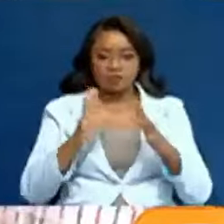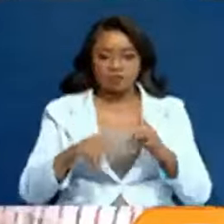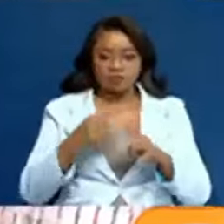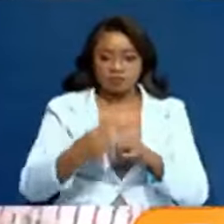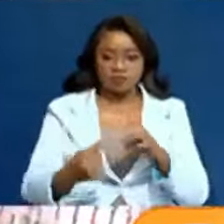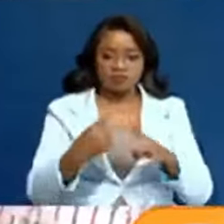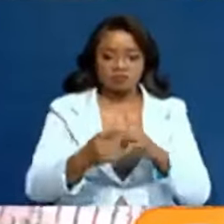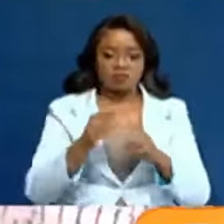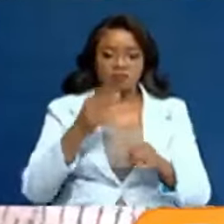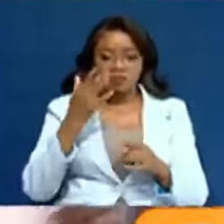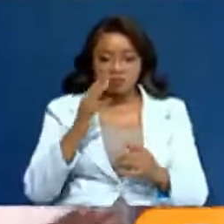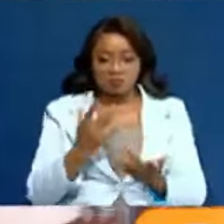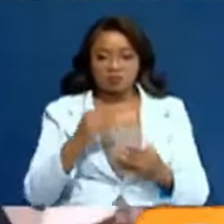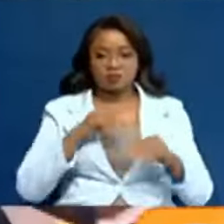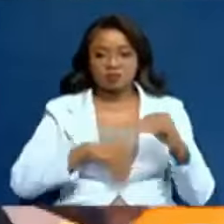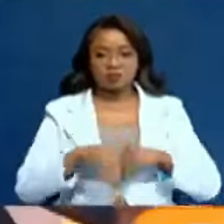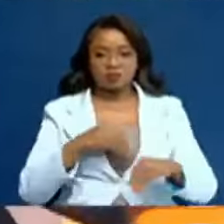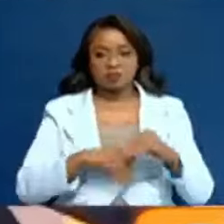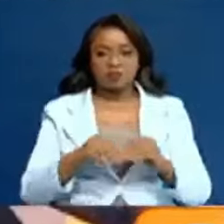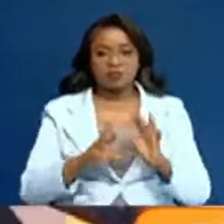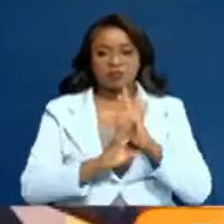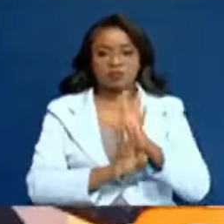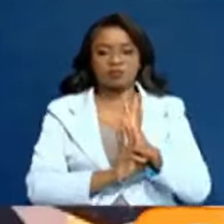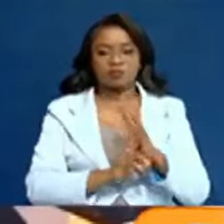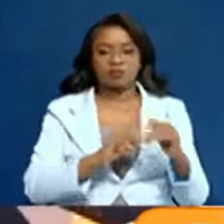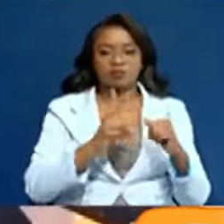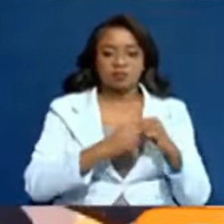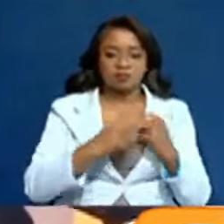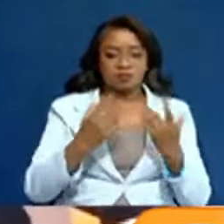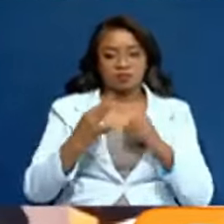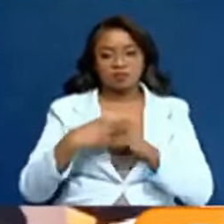representing 7.8% of the GDP.